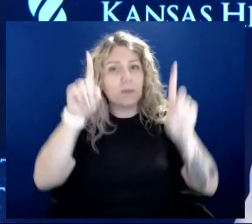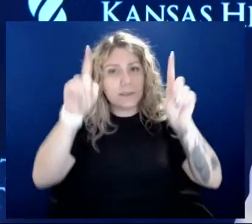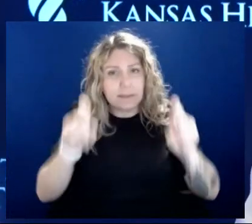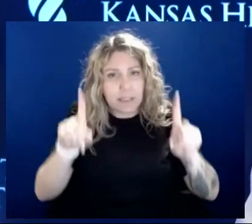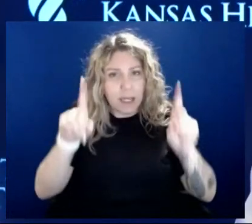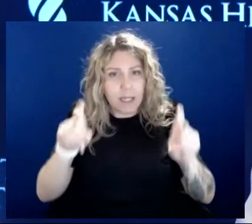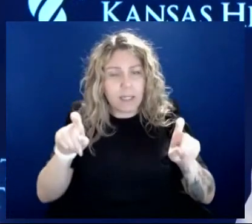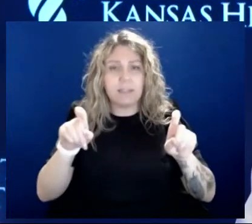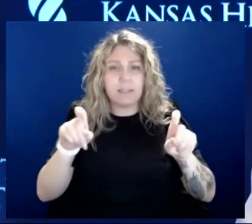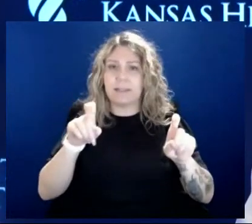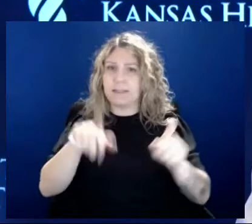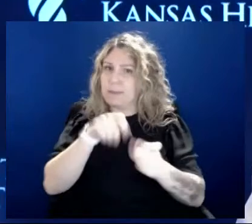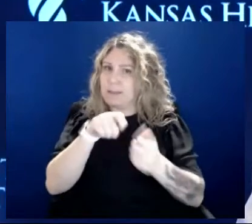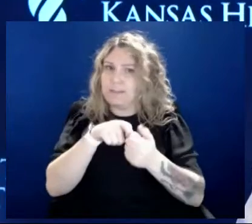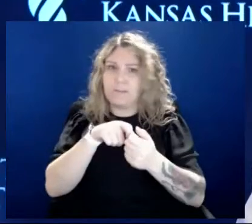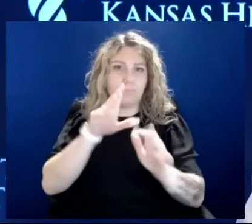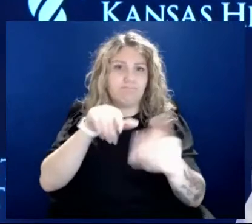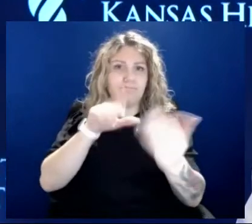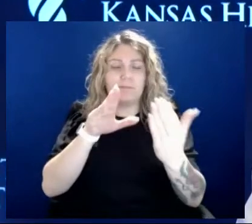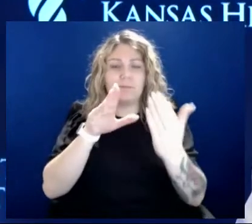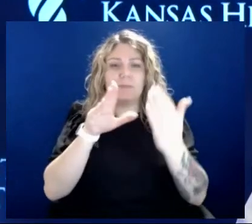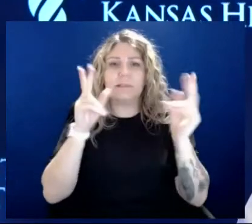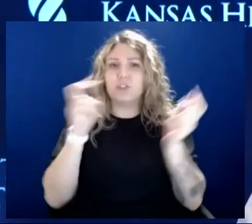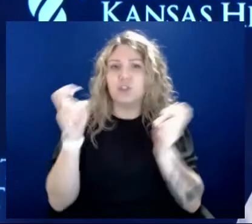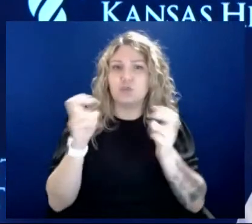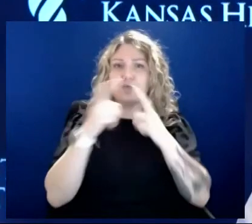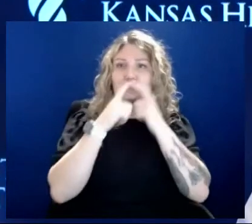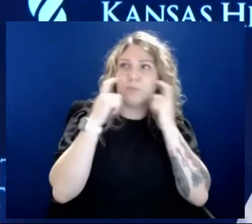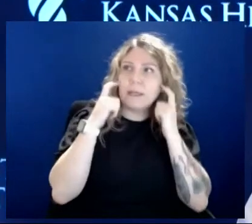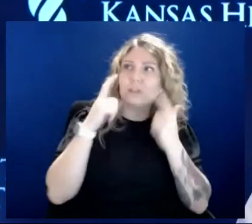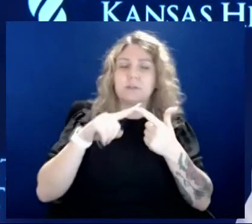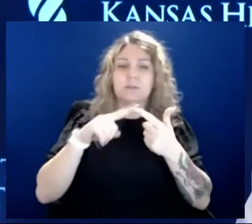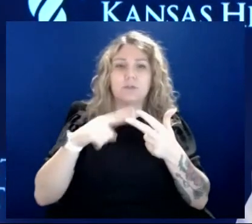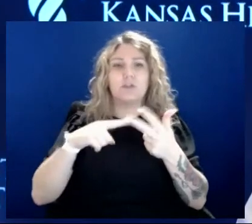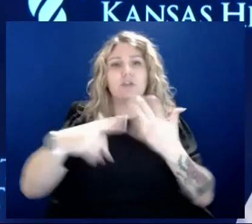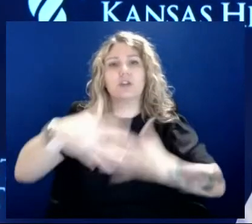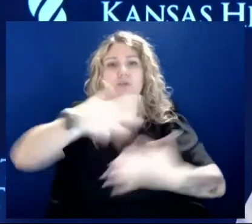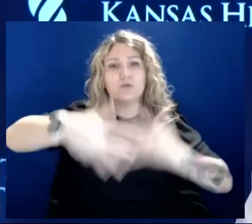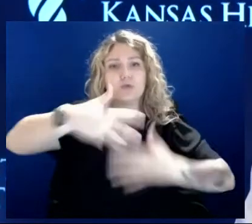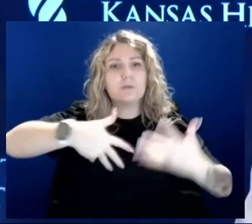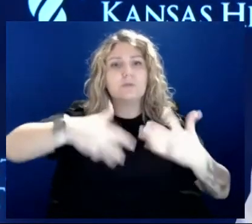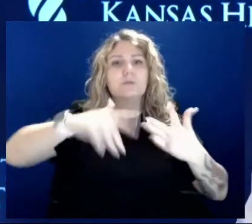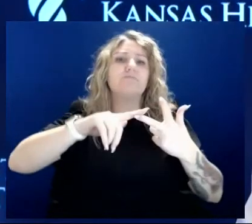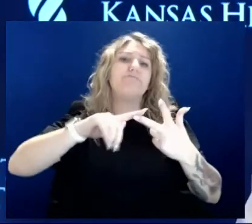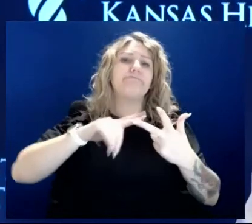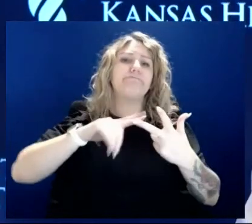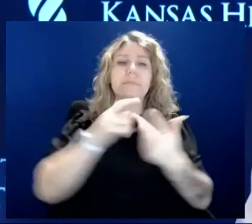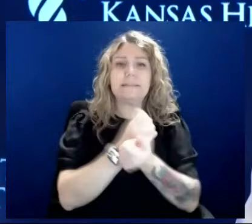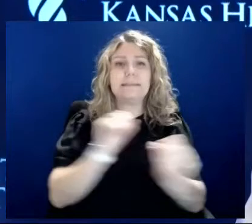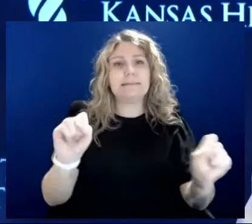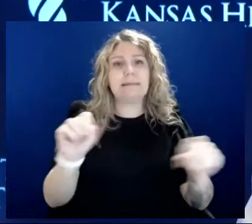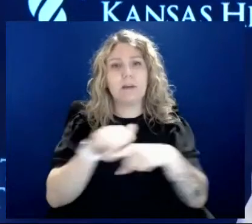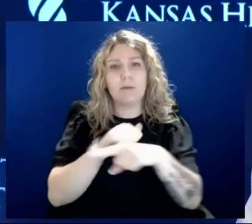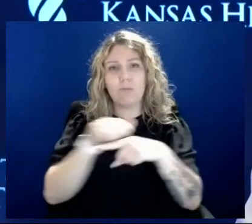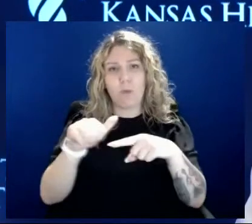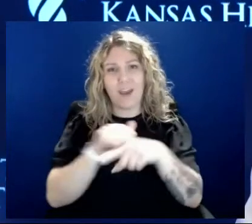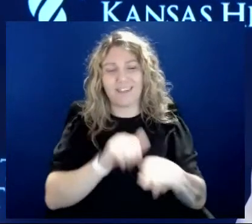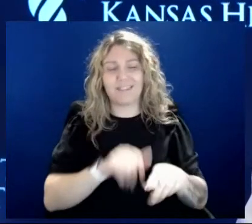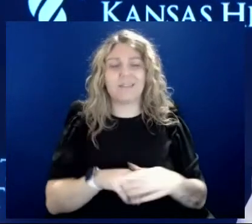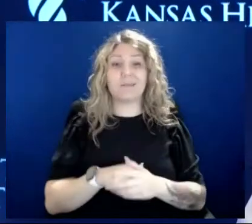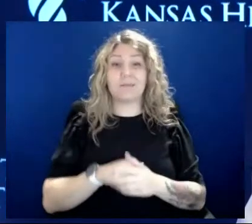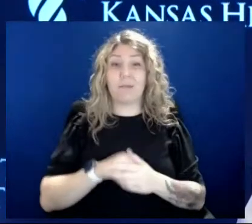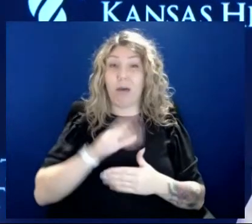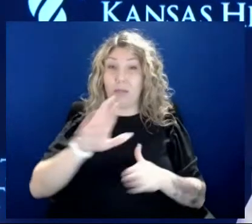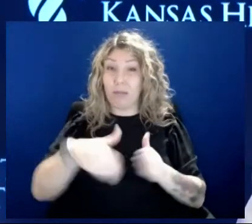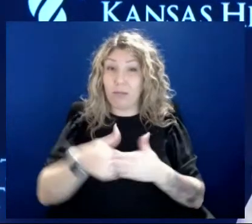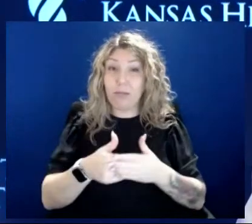addressed issues like masking, social distancing, safe practices. And a lot of those efforts were really